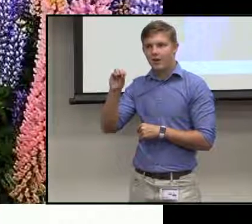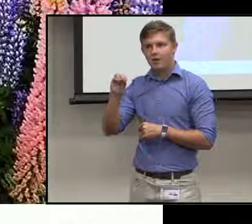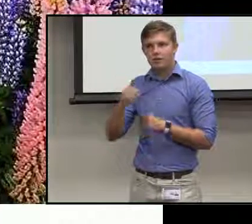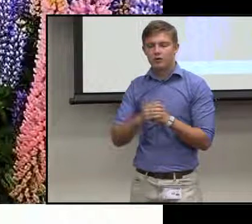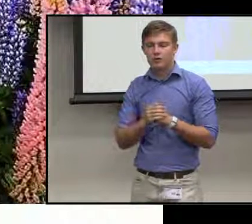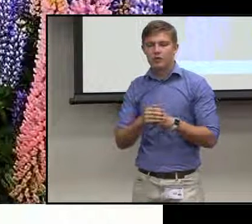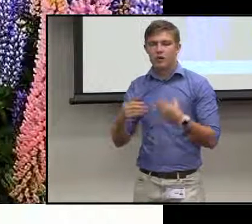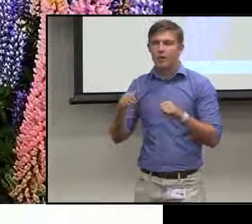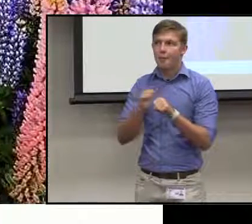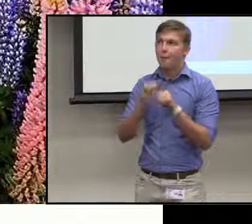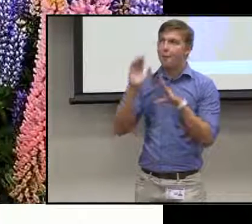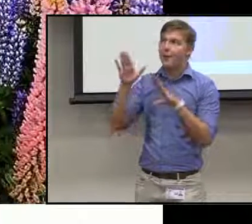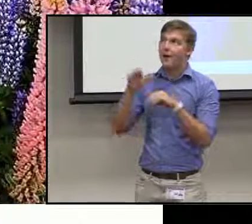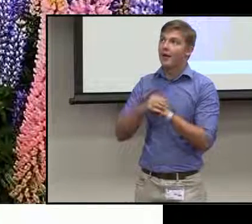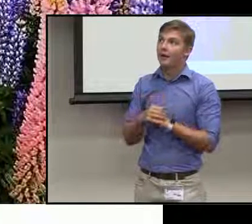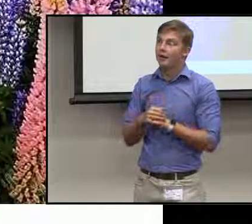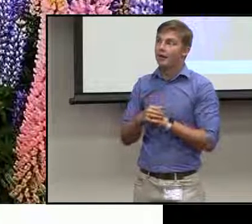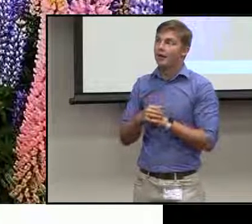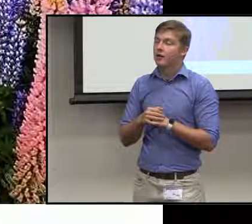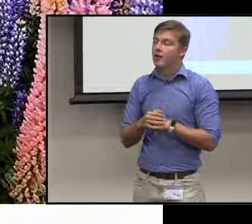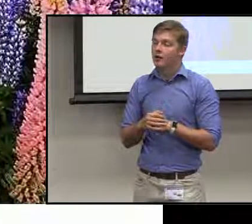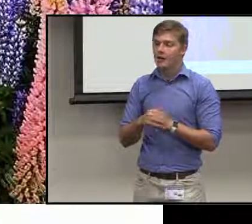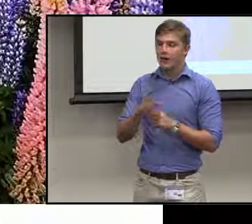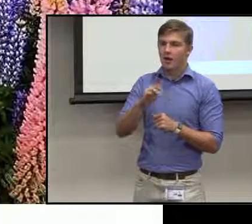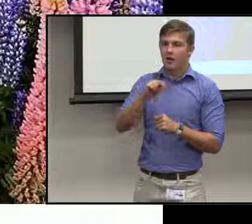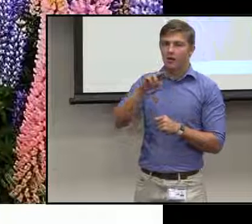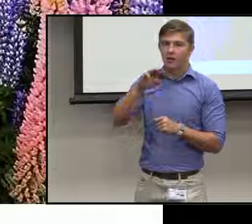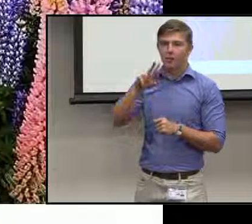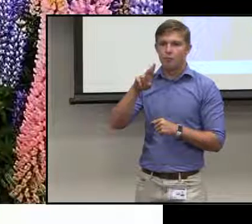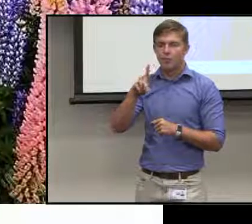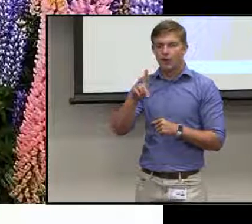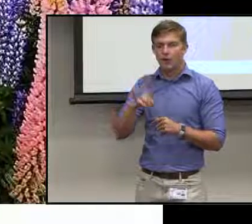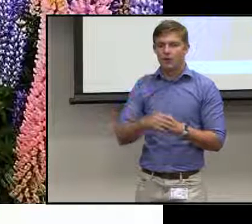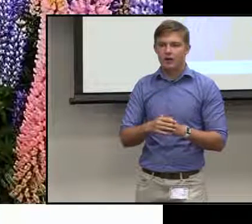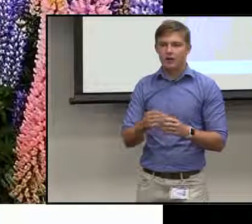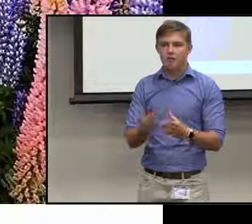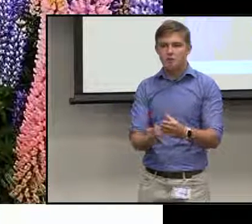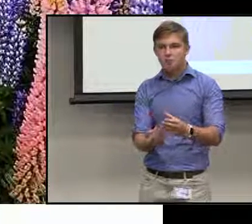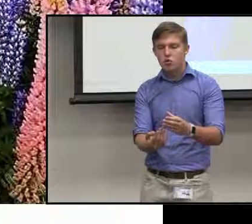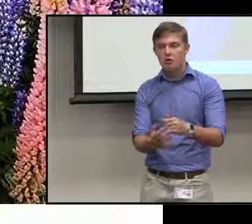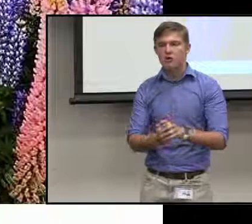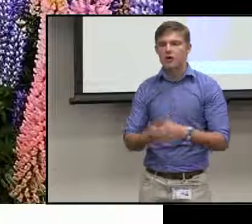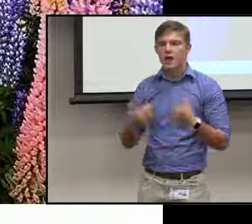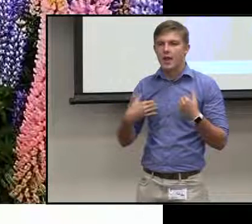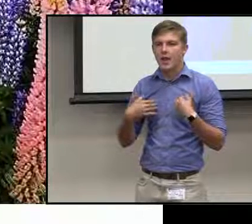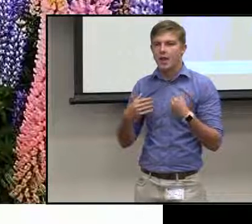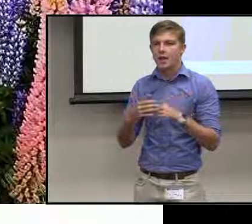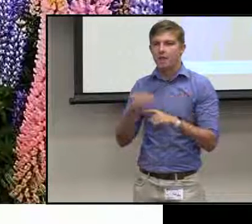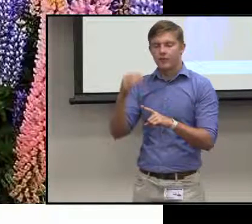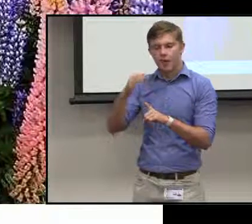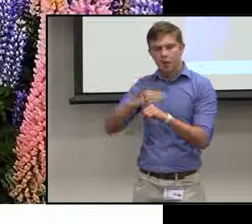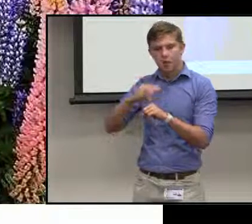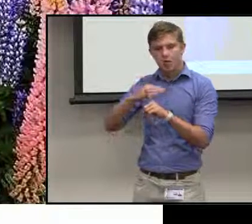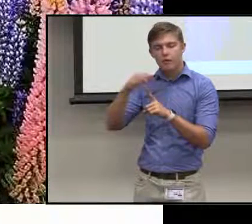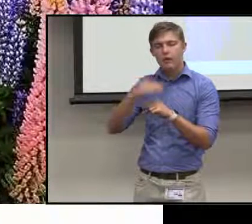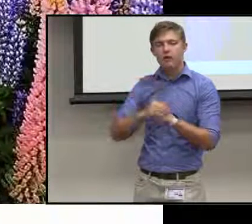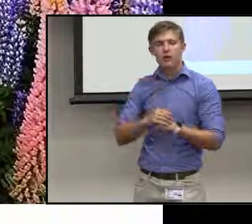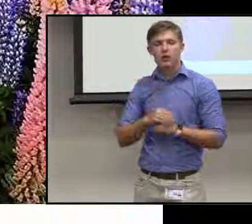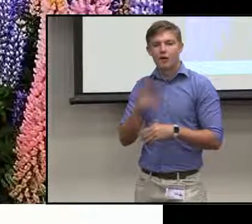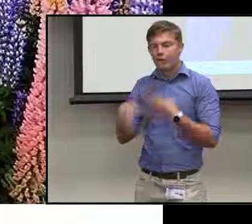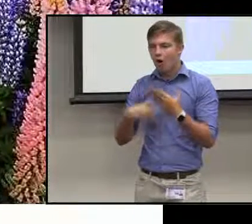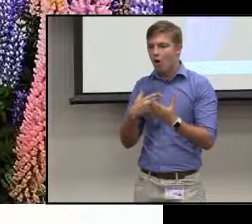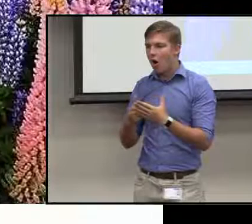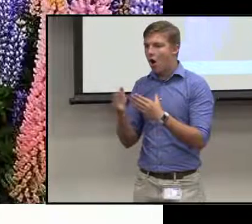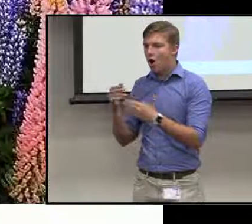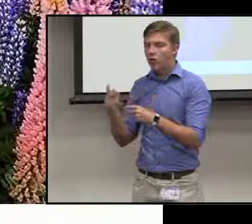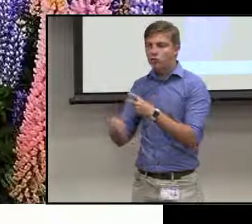mountains, and you have bubbling mud. You have thermal activity of all kinds. And it's all right there together.